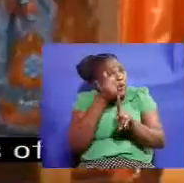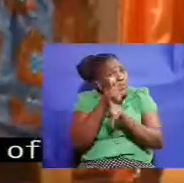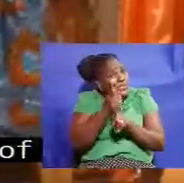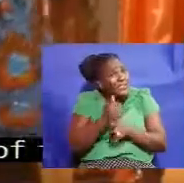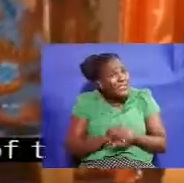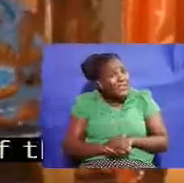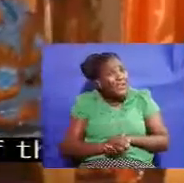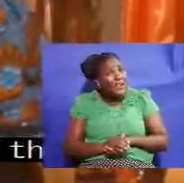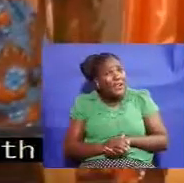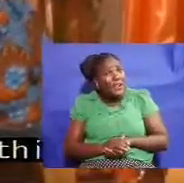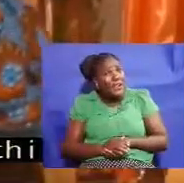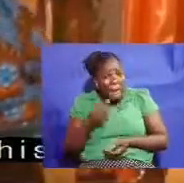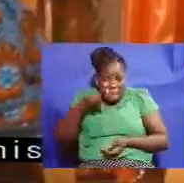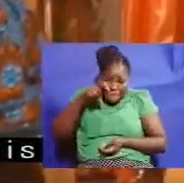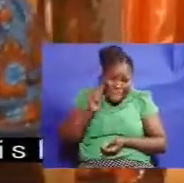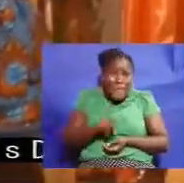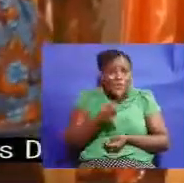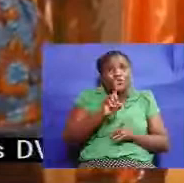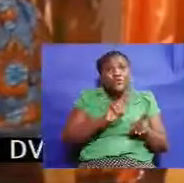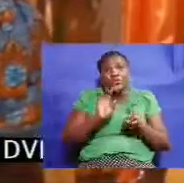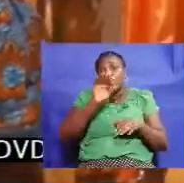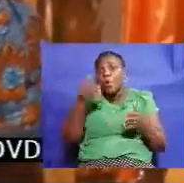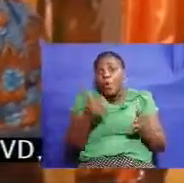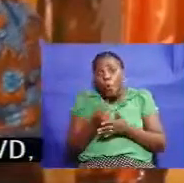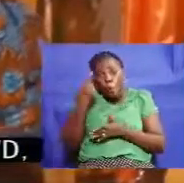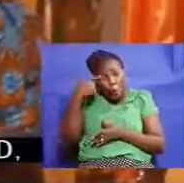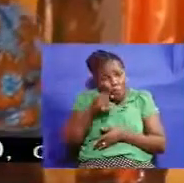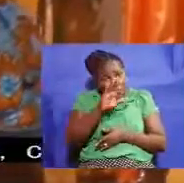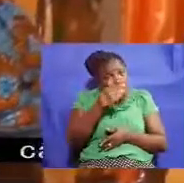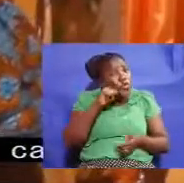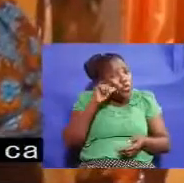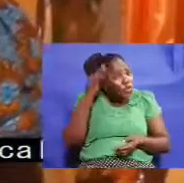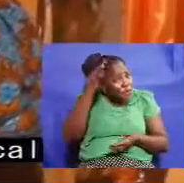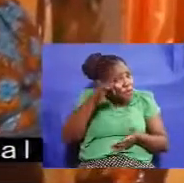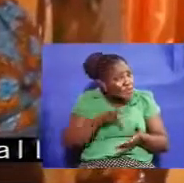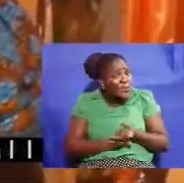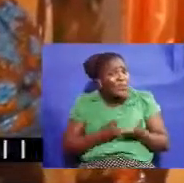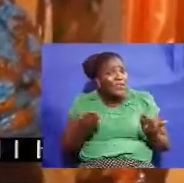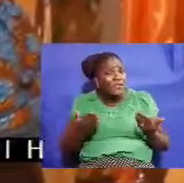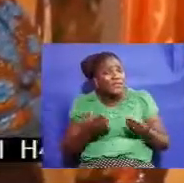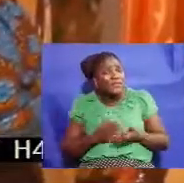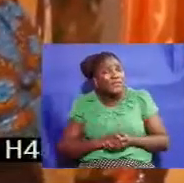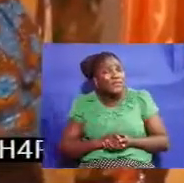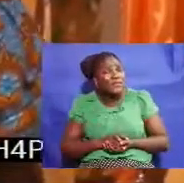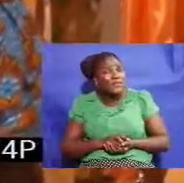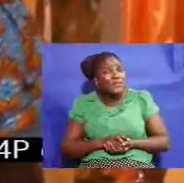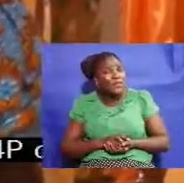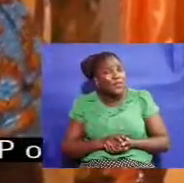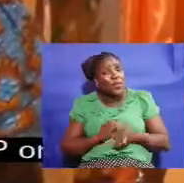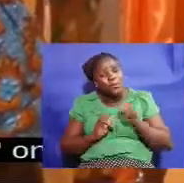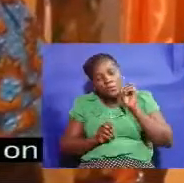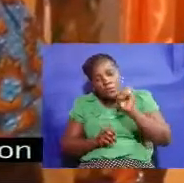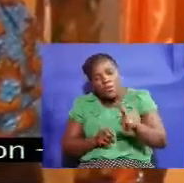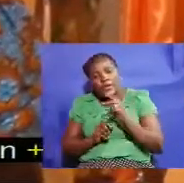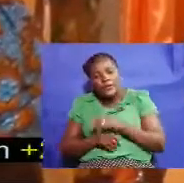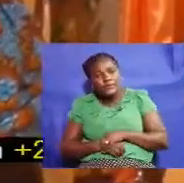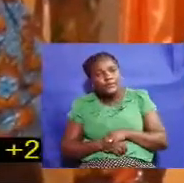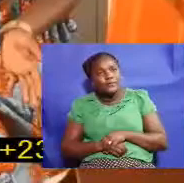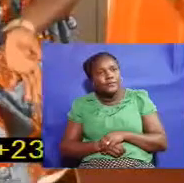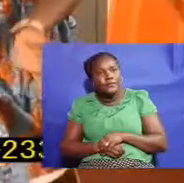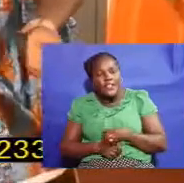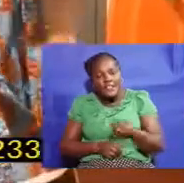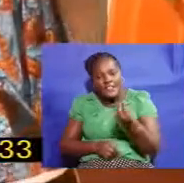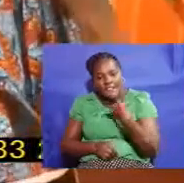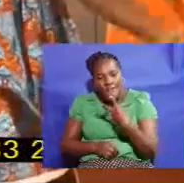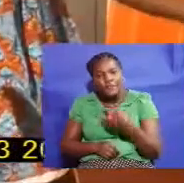Okay, so tell me. So what exactly is she doing towards her own wedding? Oh, not to honor you then. Oh, yeah then. Or